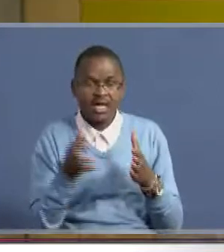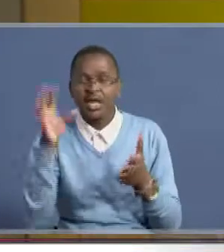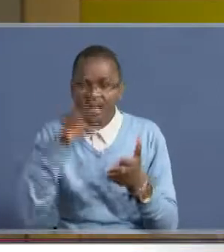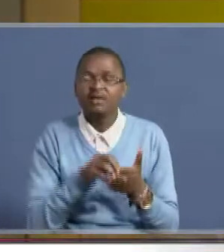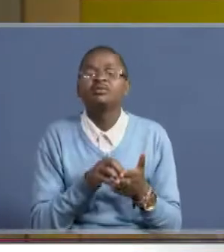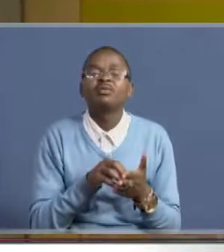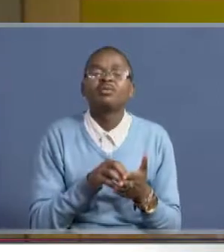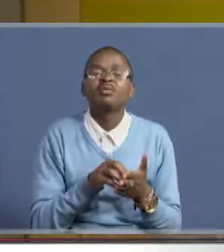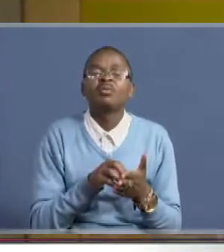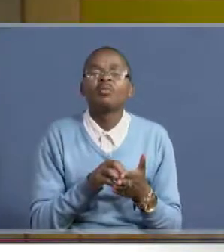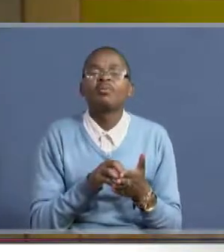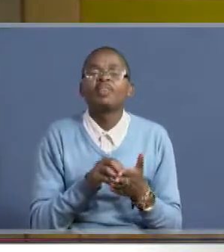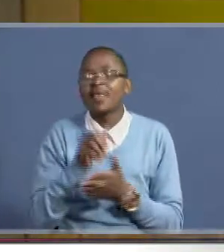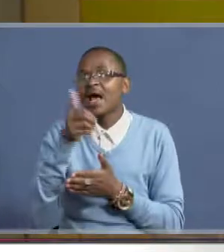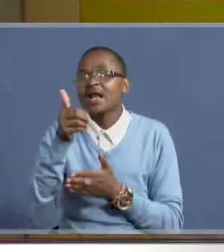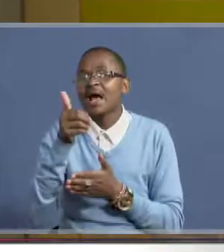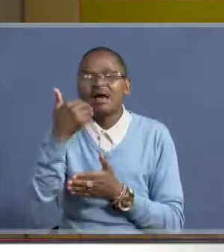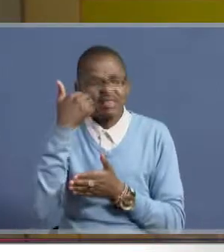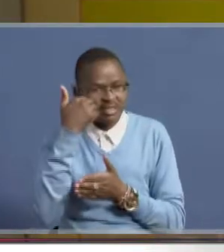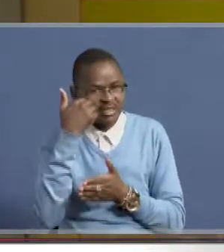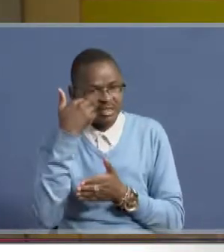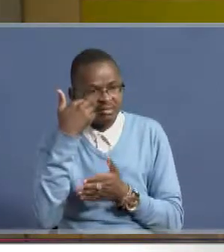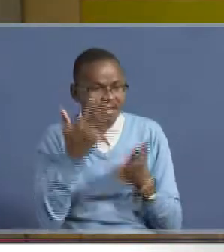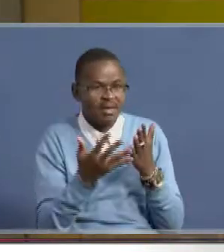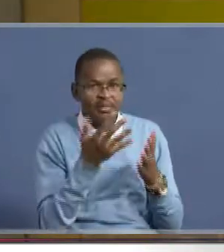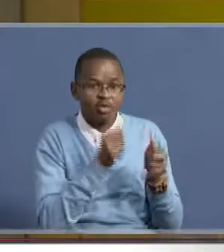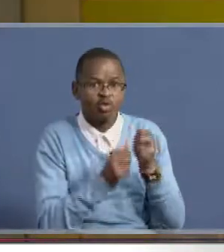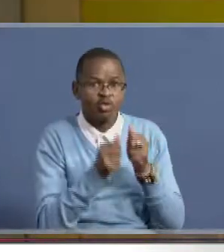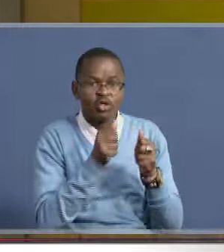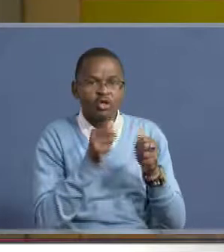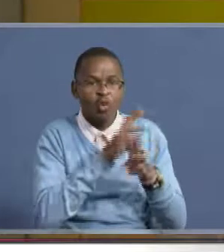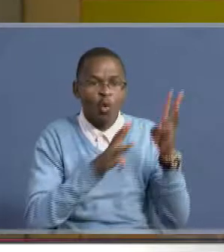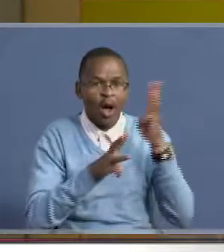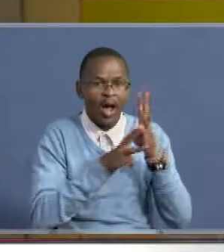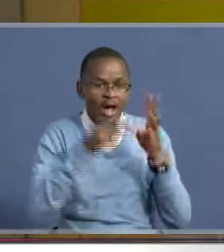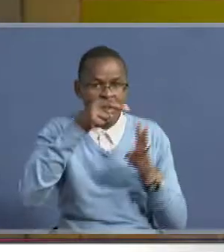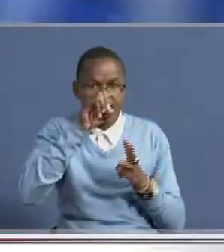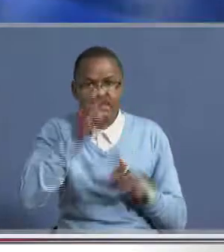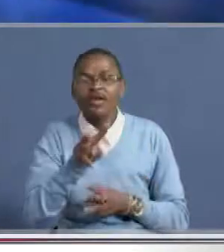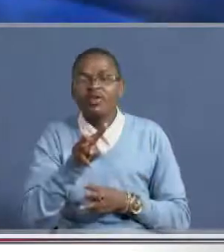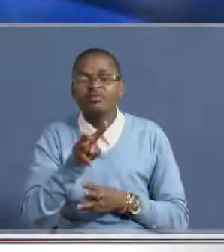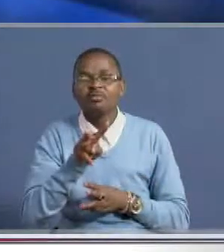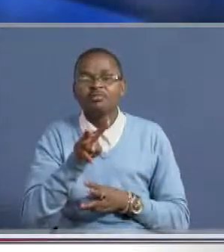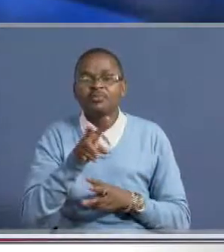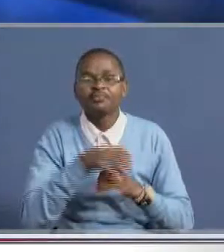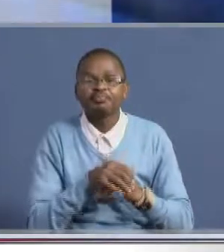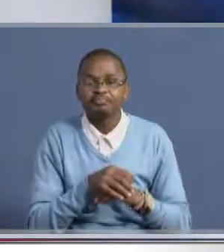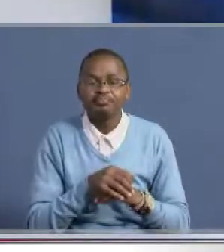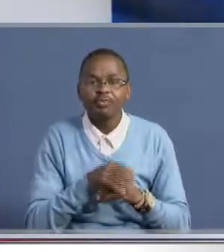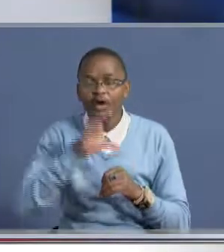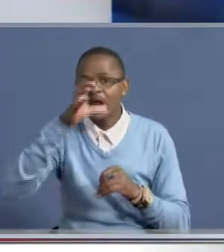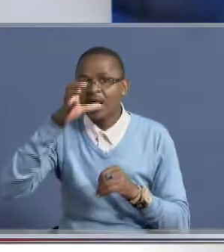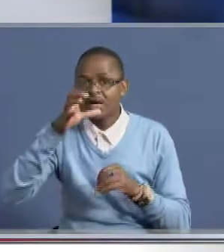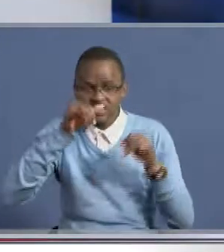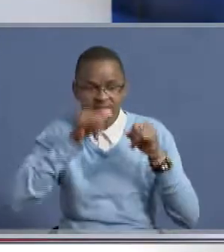again, another disease burden probably, which is worldwide, is HIV. For a county which